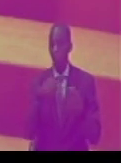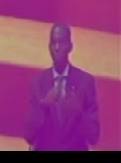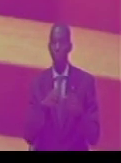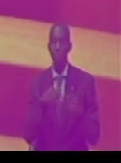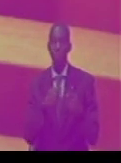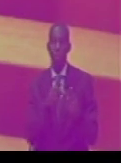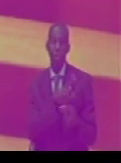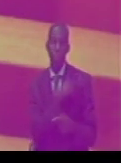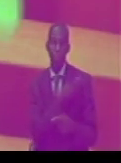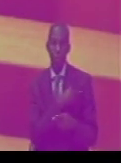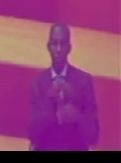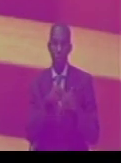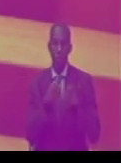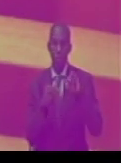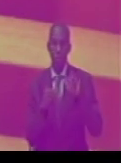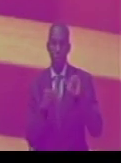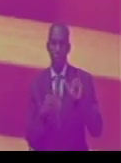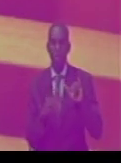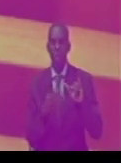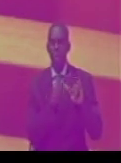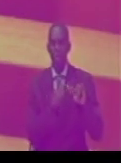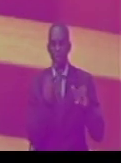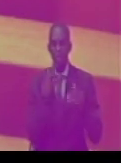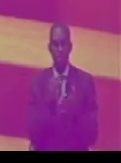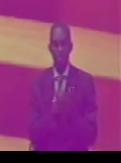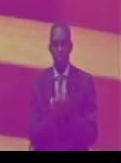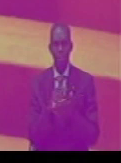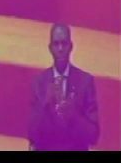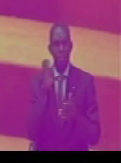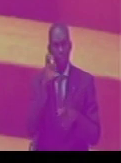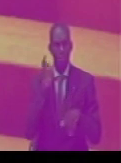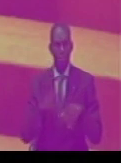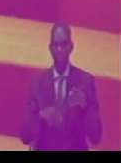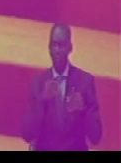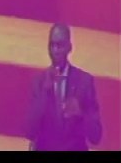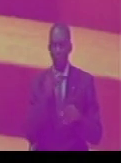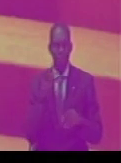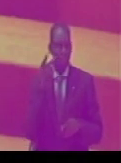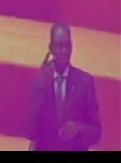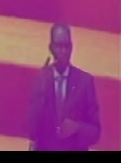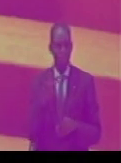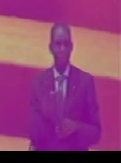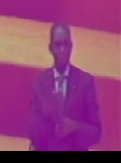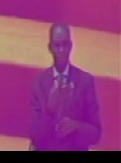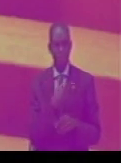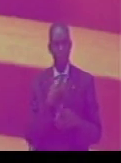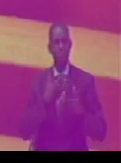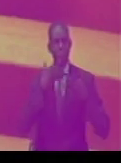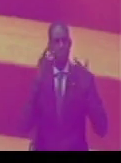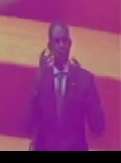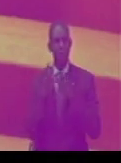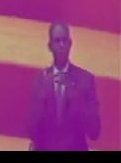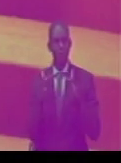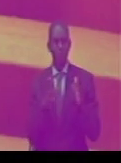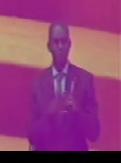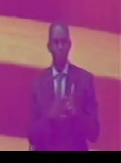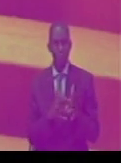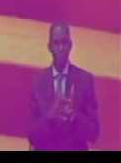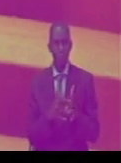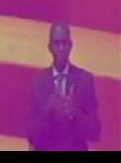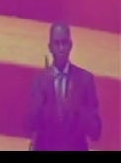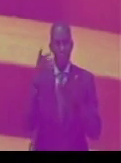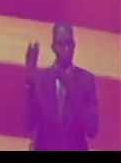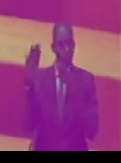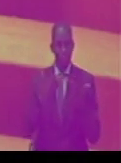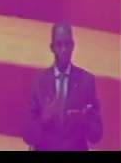hospital last last may they discovered that the eye has been damaged i cannot be able to see forever